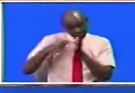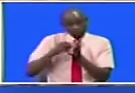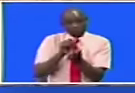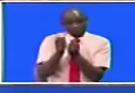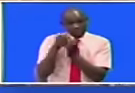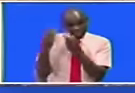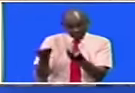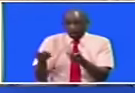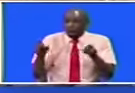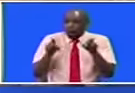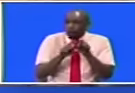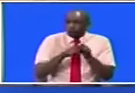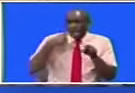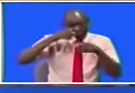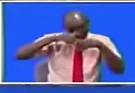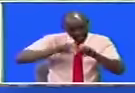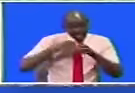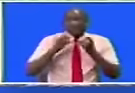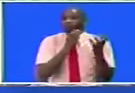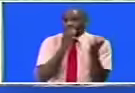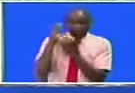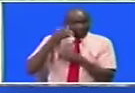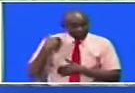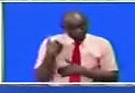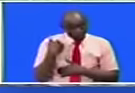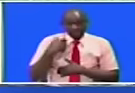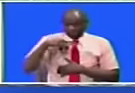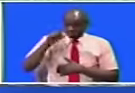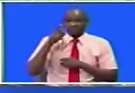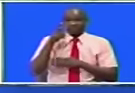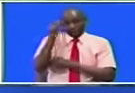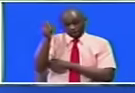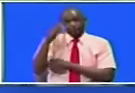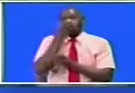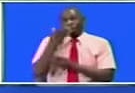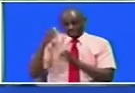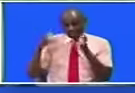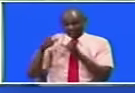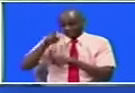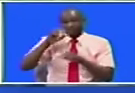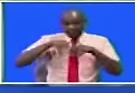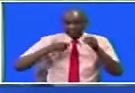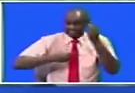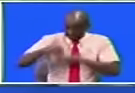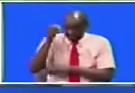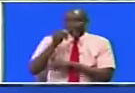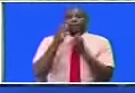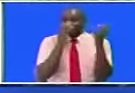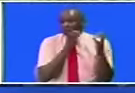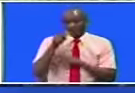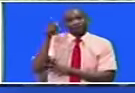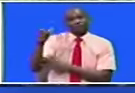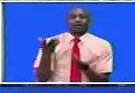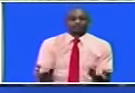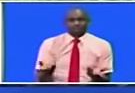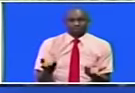linked farmers that had planted watermelons to Talo Oil Company, where farmers sold their rippled melons. Tumepata ujuzi